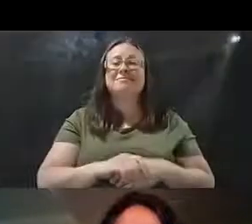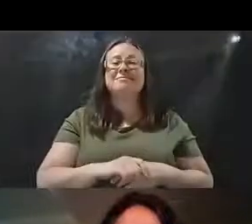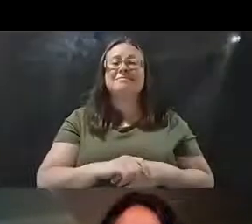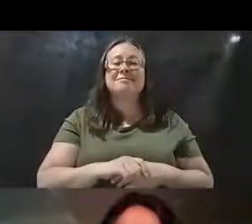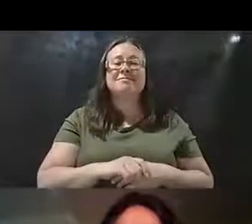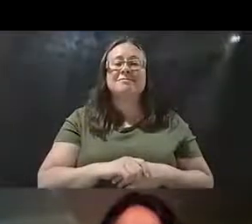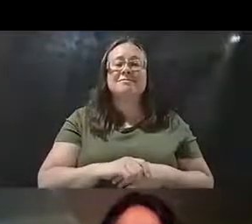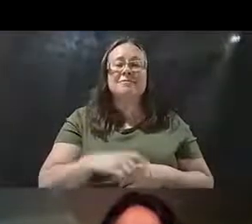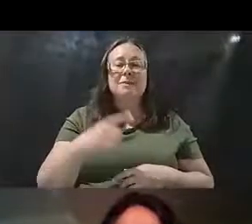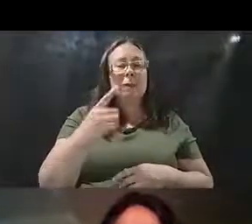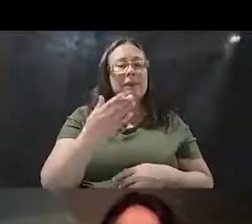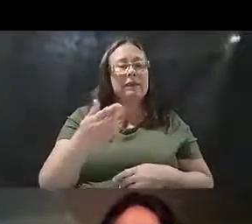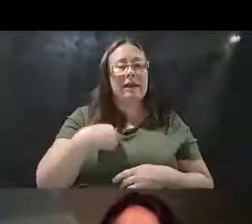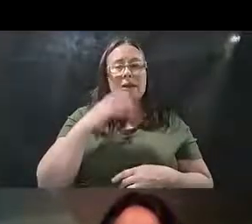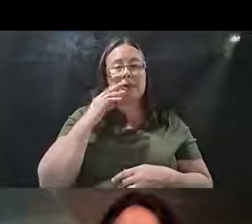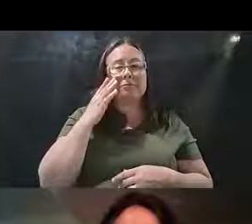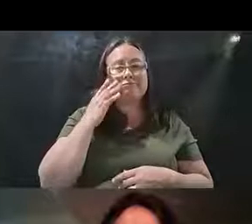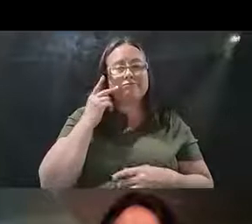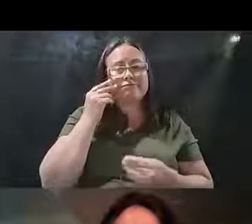one thing I would say to you,